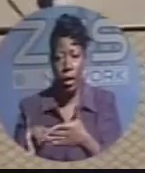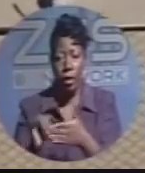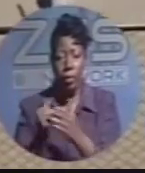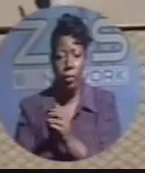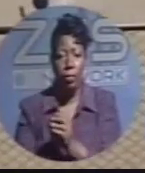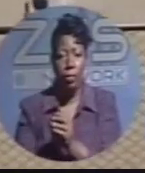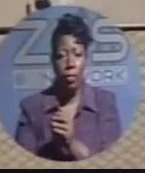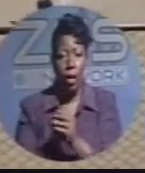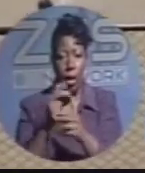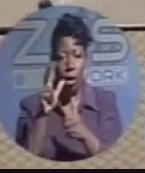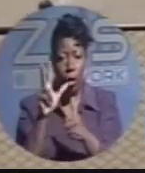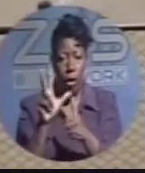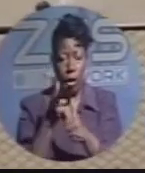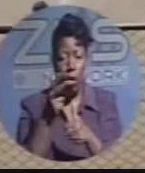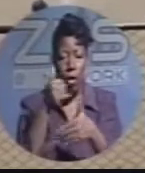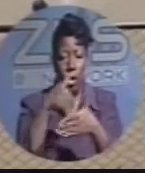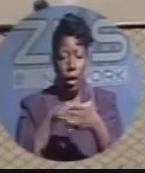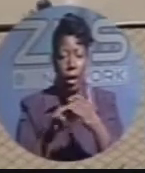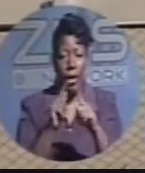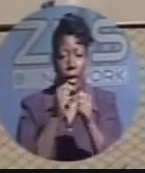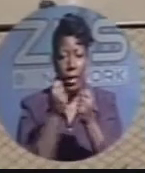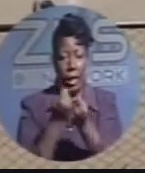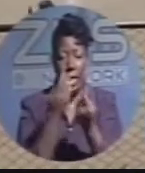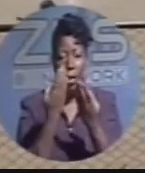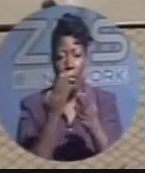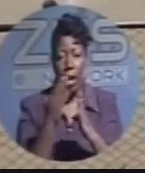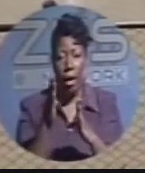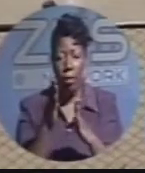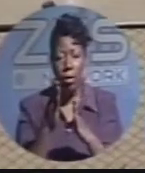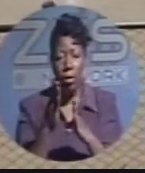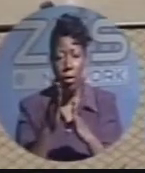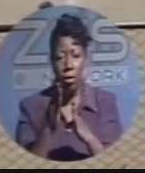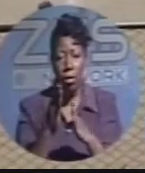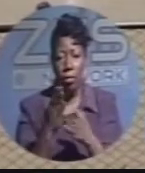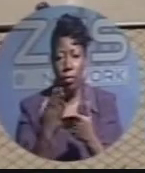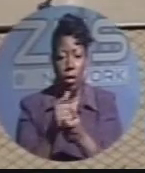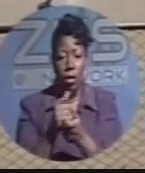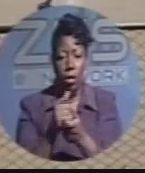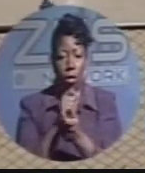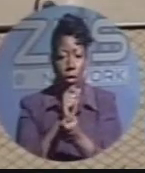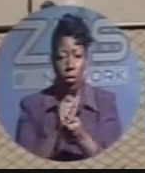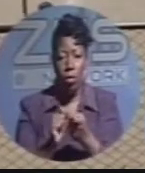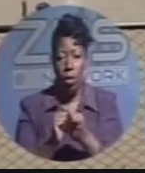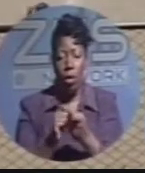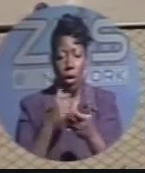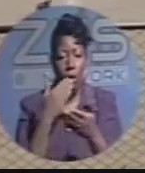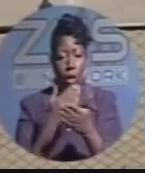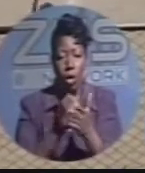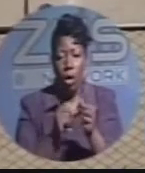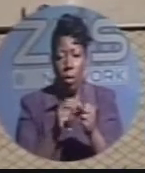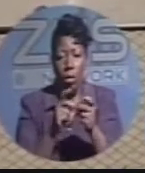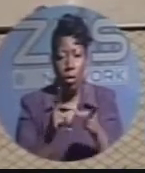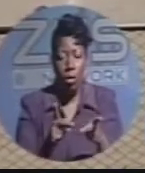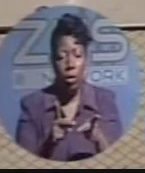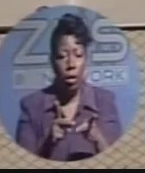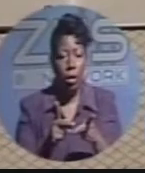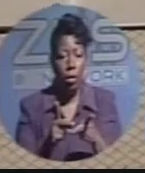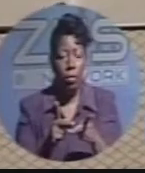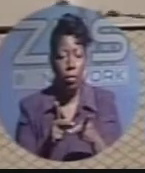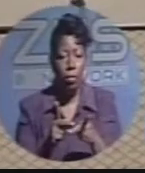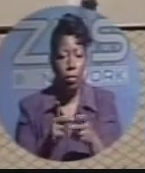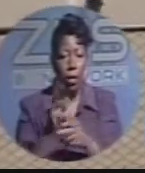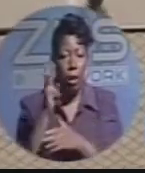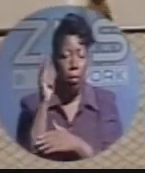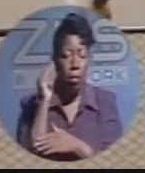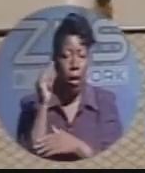top of the third inning, Team Bahamas blew a golden opportunity to get onto the scoreboard with the bases juice.